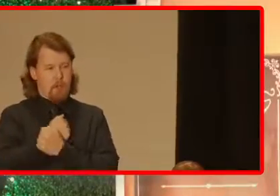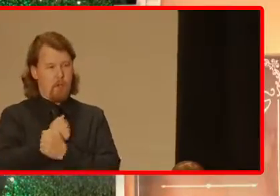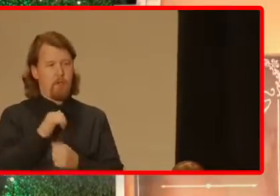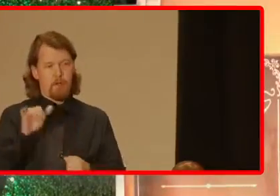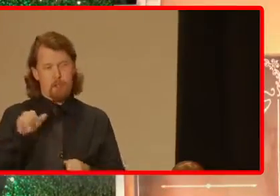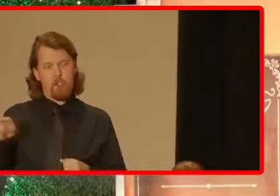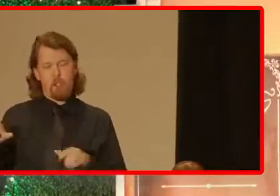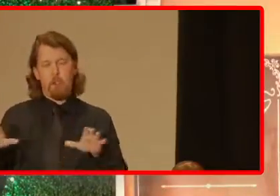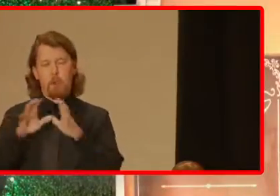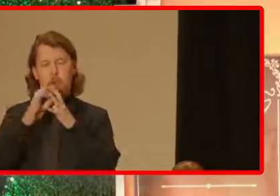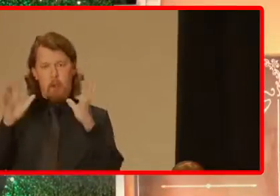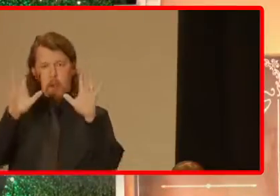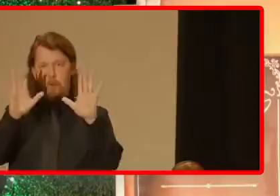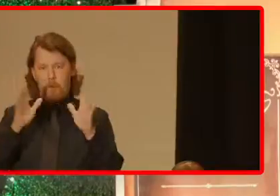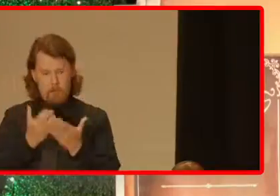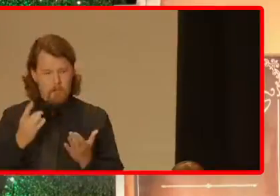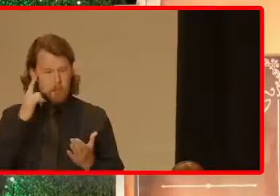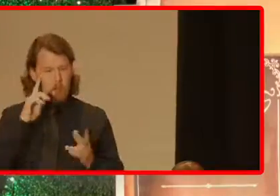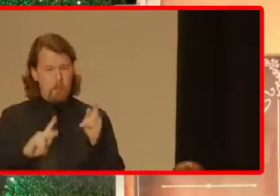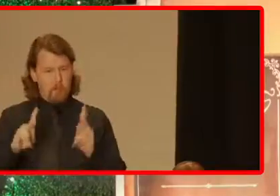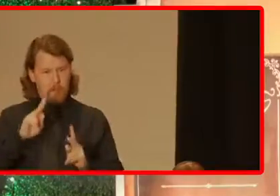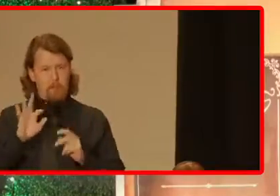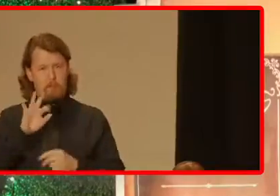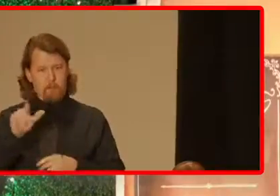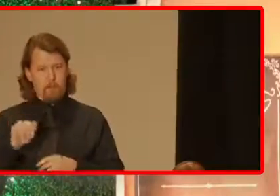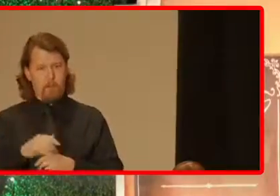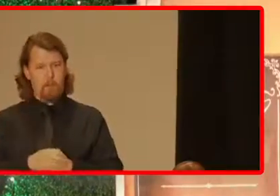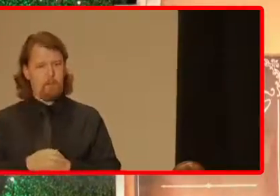for the people of Florida.